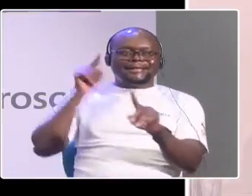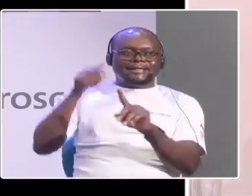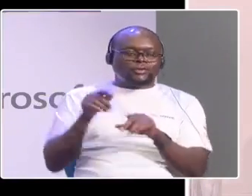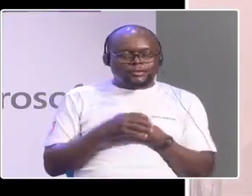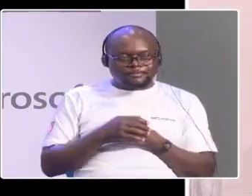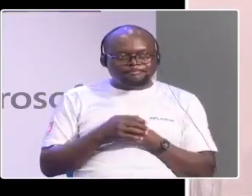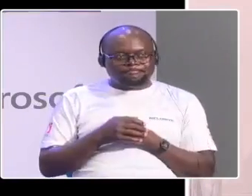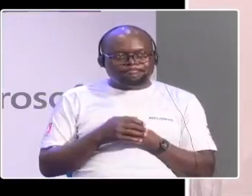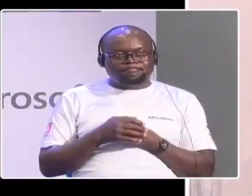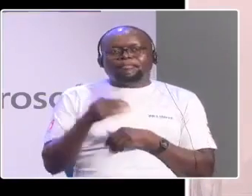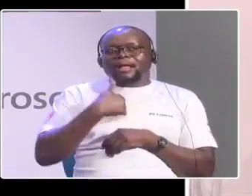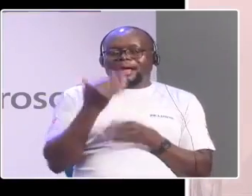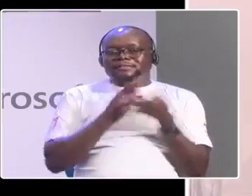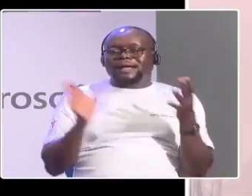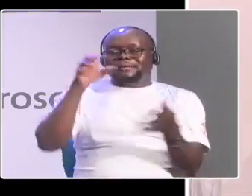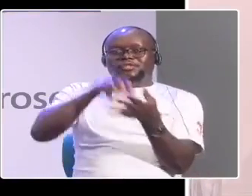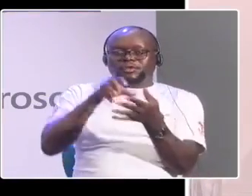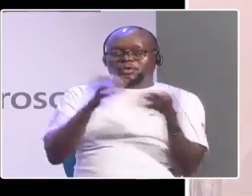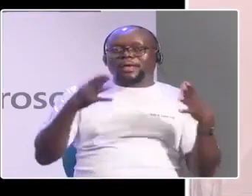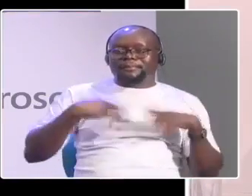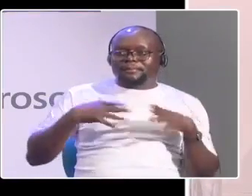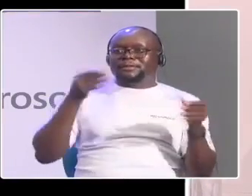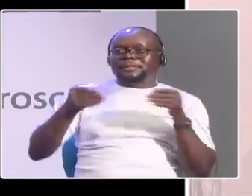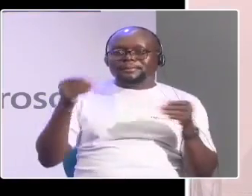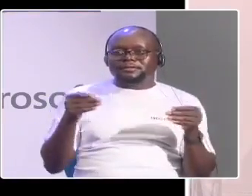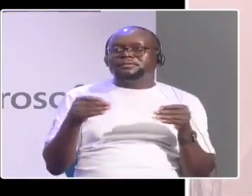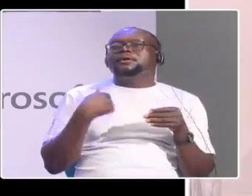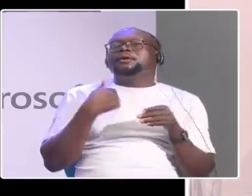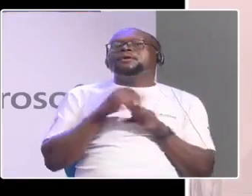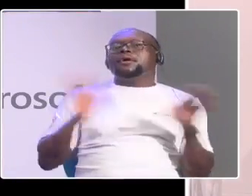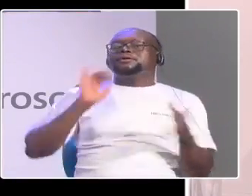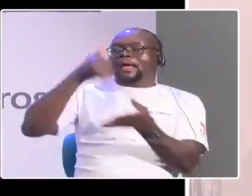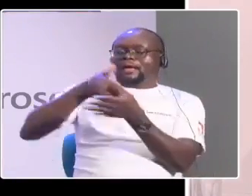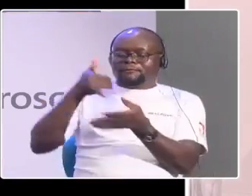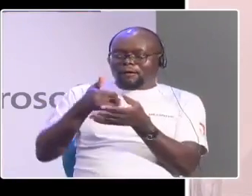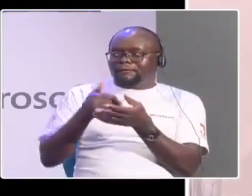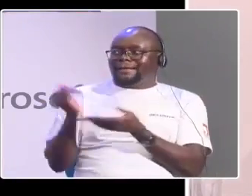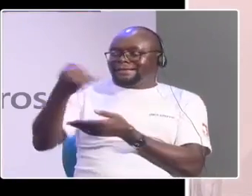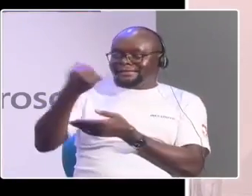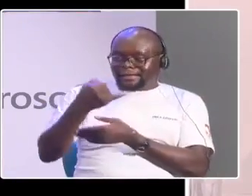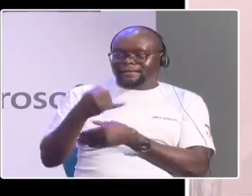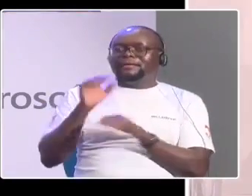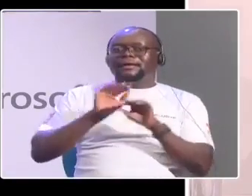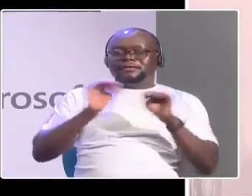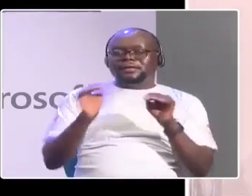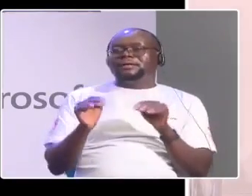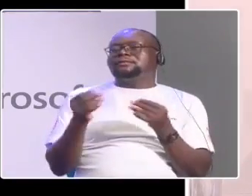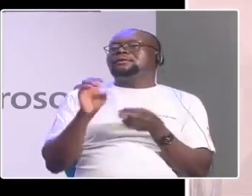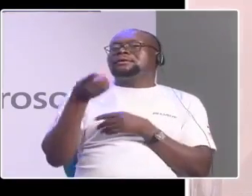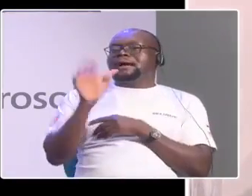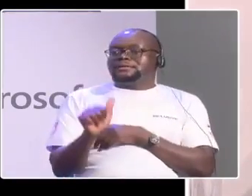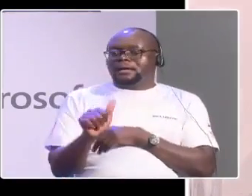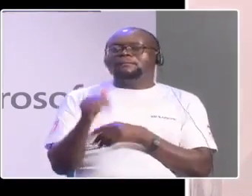intentional. There have been some situations where people with disabilities were not involved in the design, in the training data, in